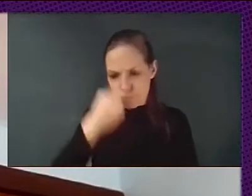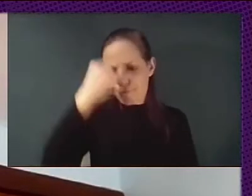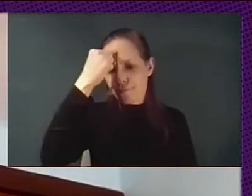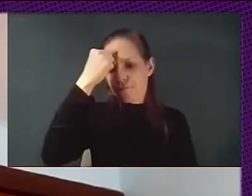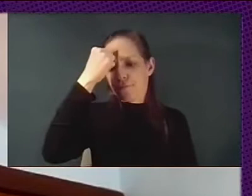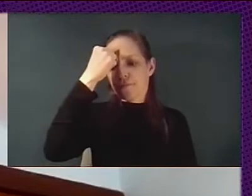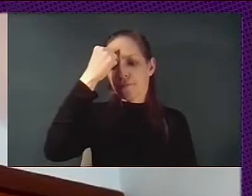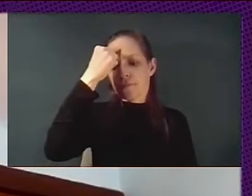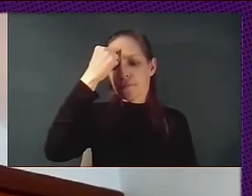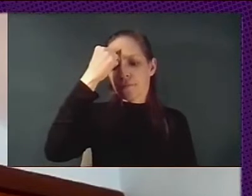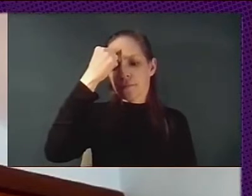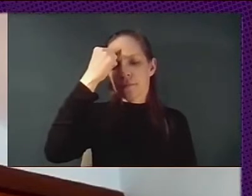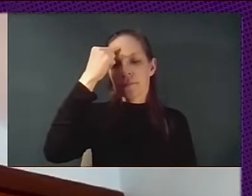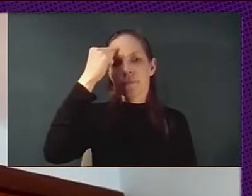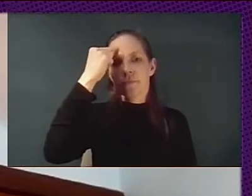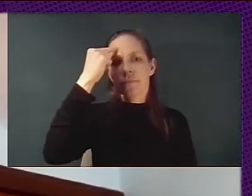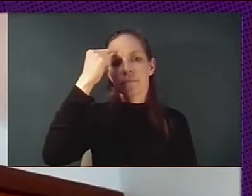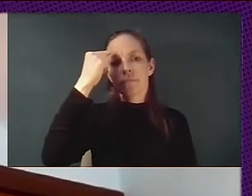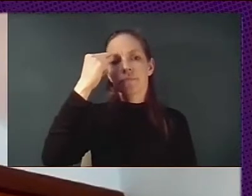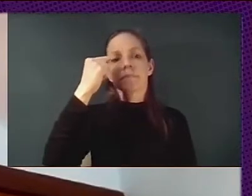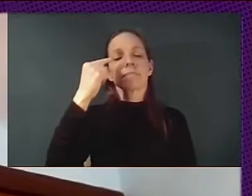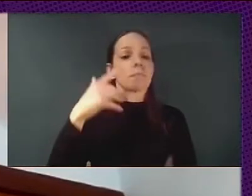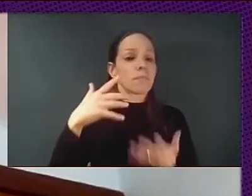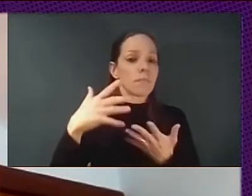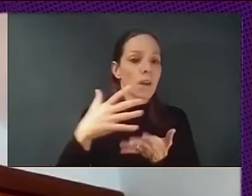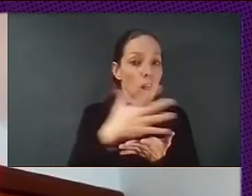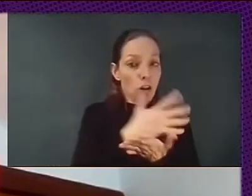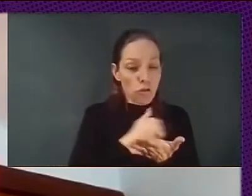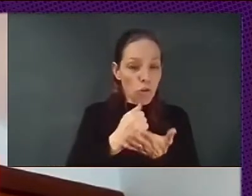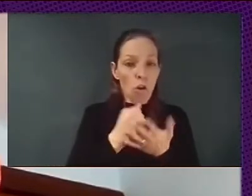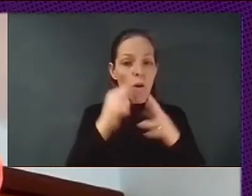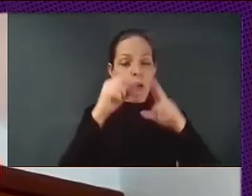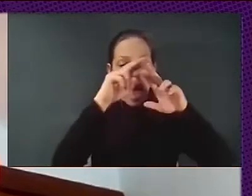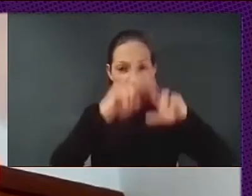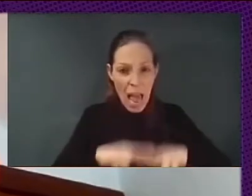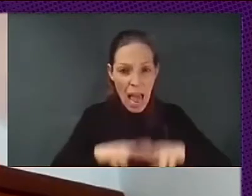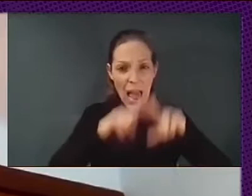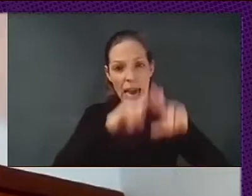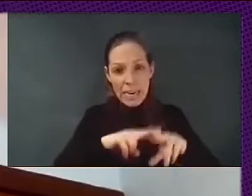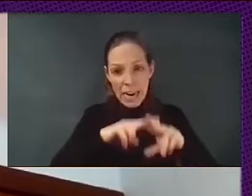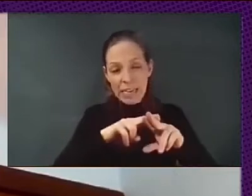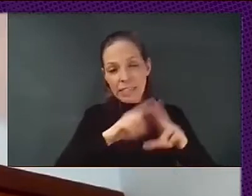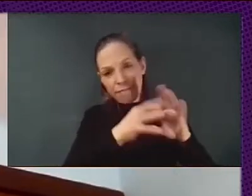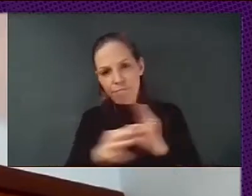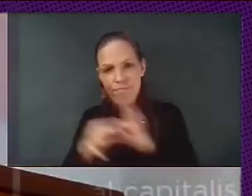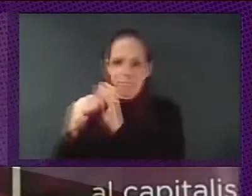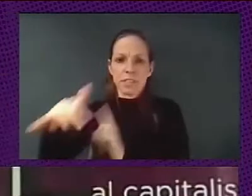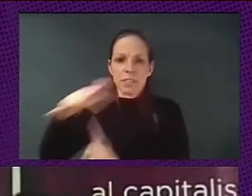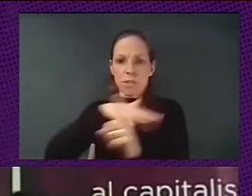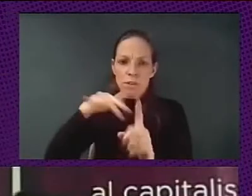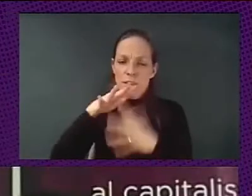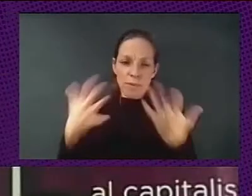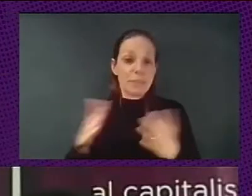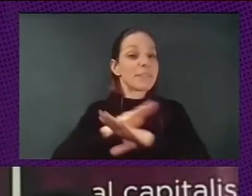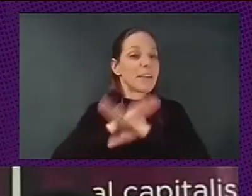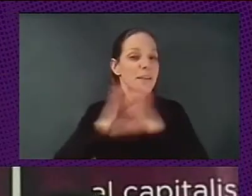the current context. And I hope that was as good as I can do in 35 minutes. That was great. Thank you very